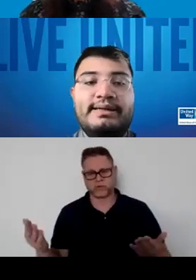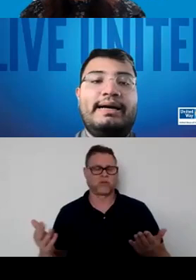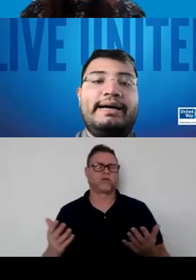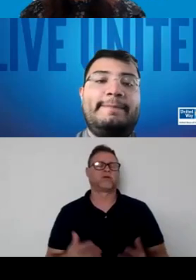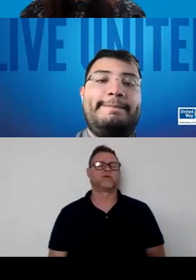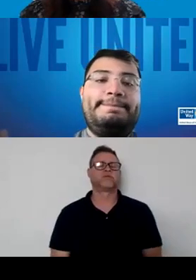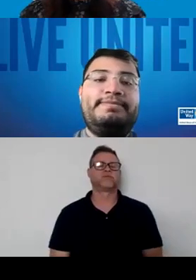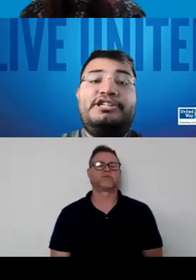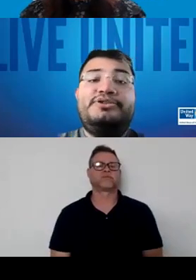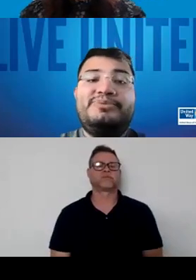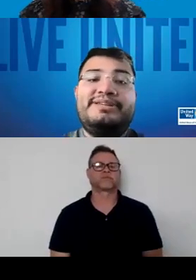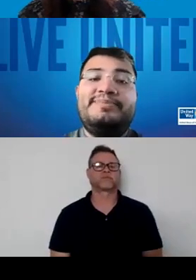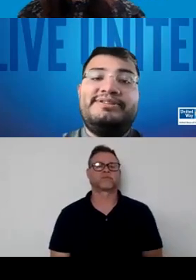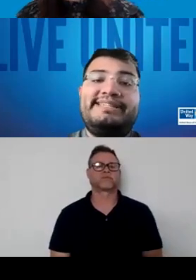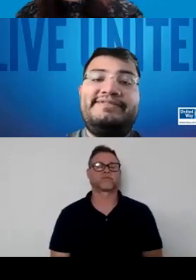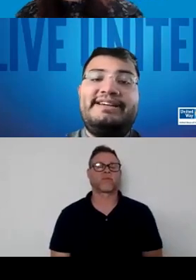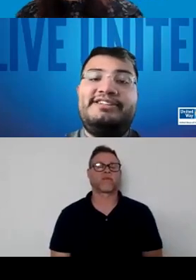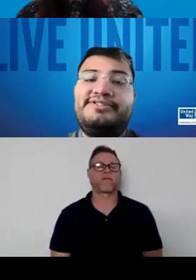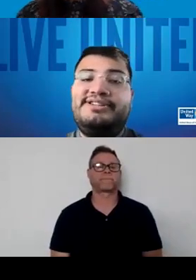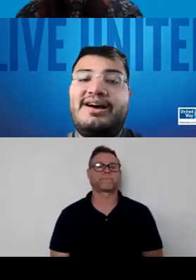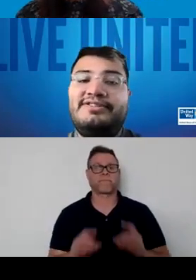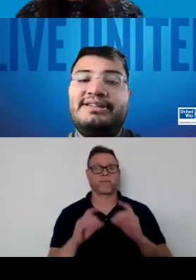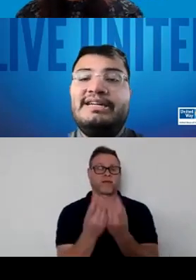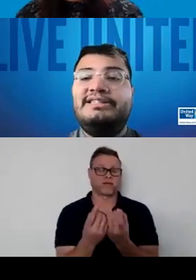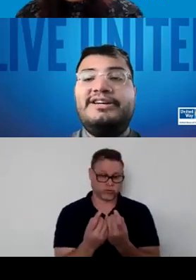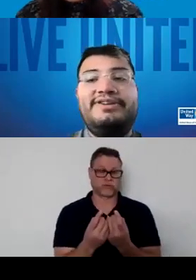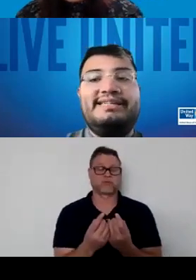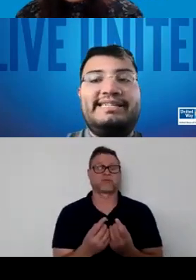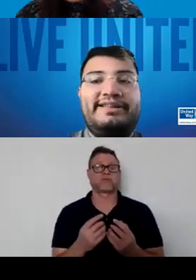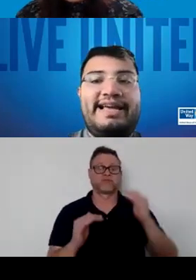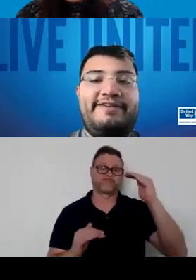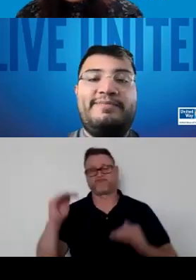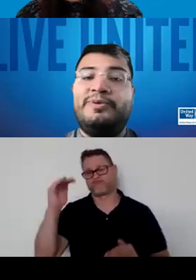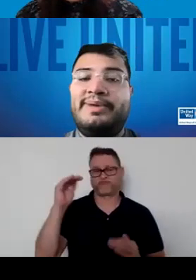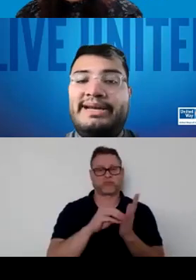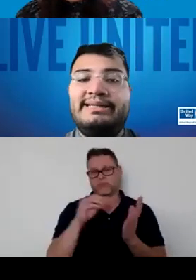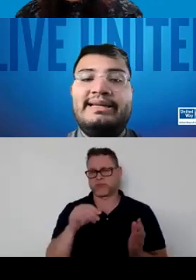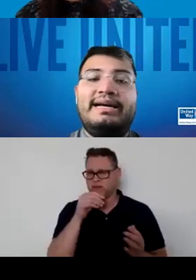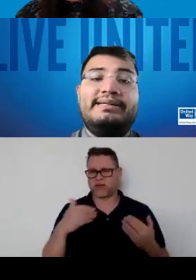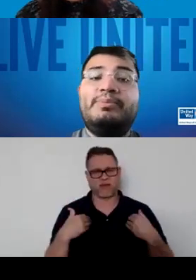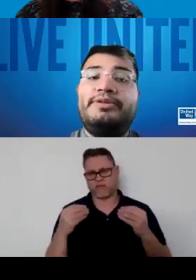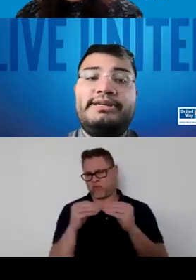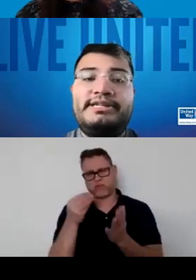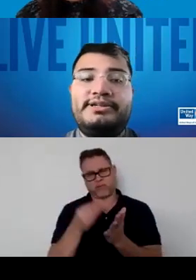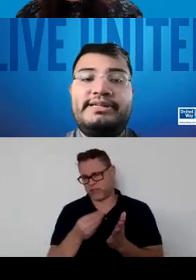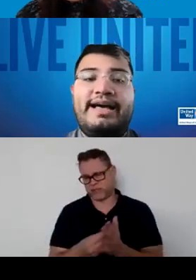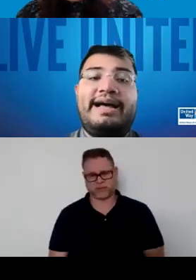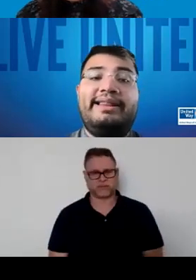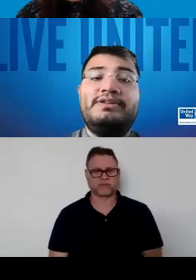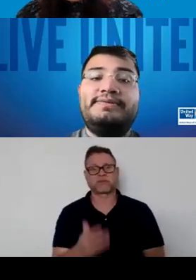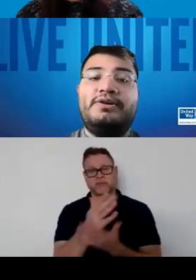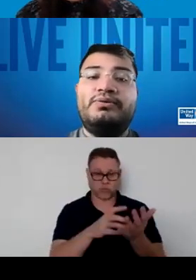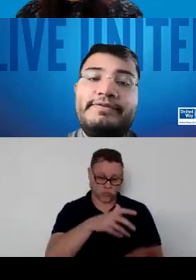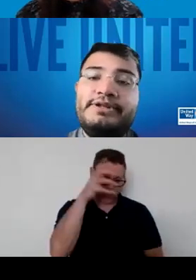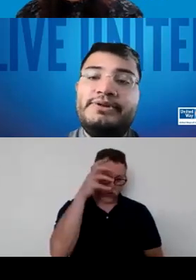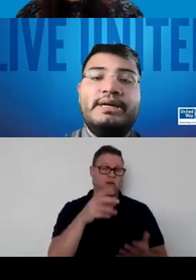needs. Districts with the most disadvantaged students, however, don't necessarily have more money. Some wealthier districts have high